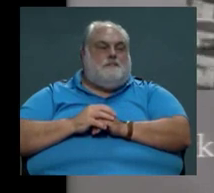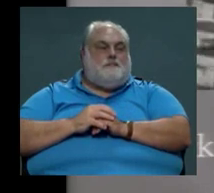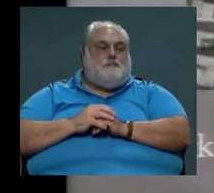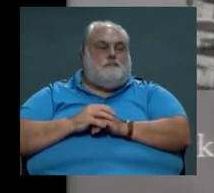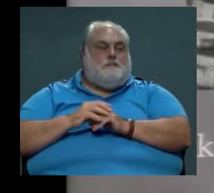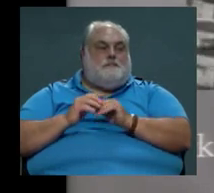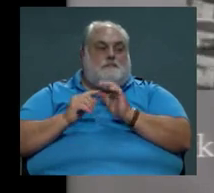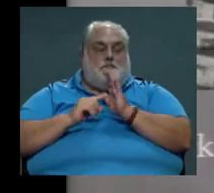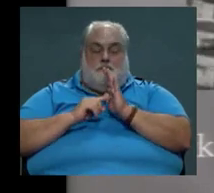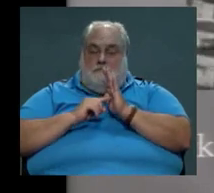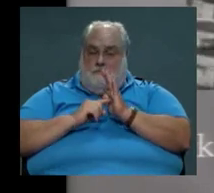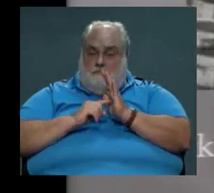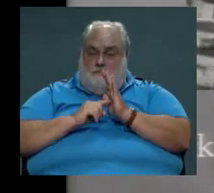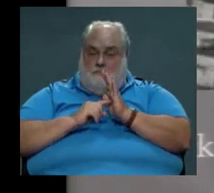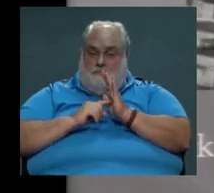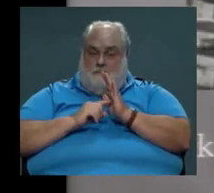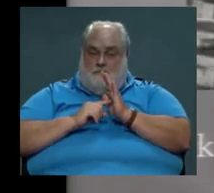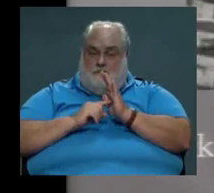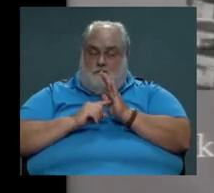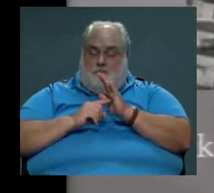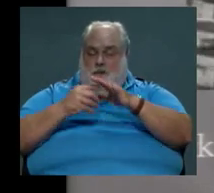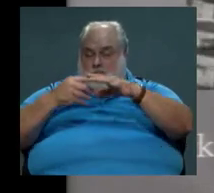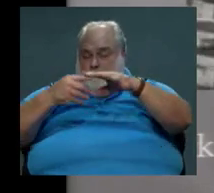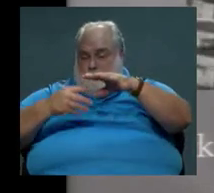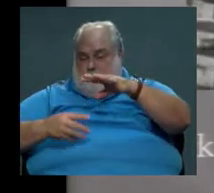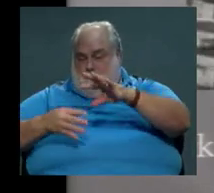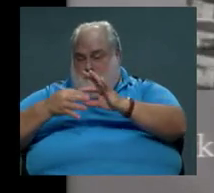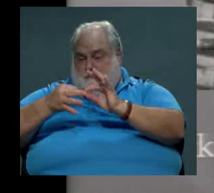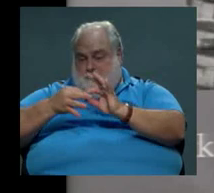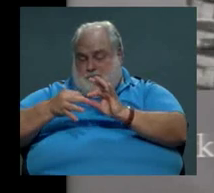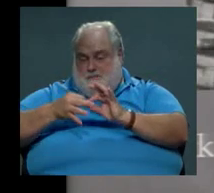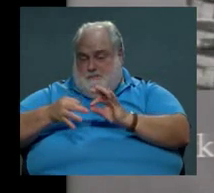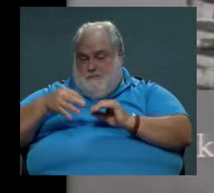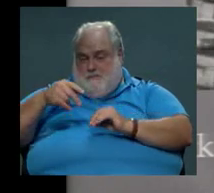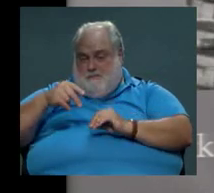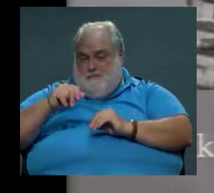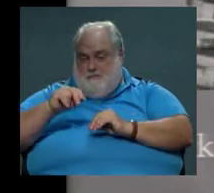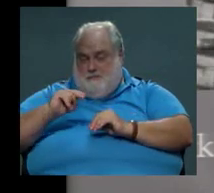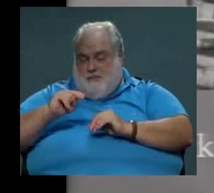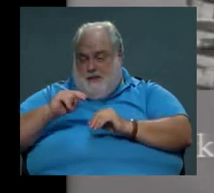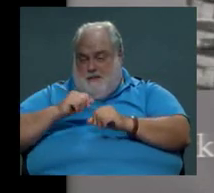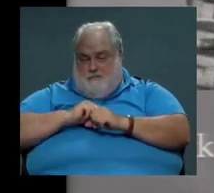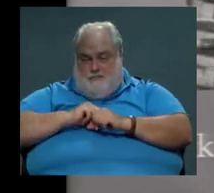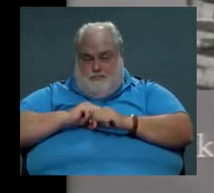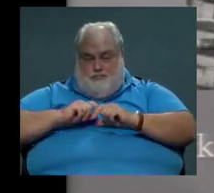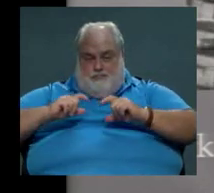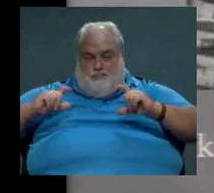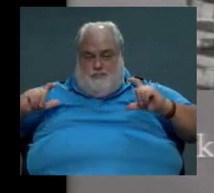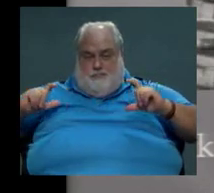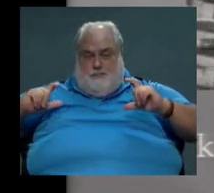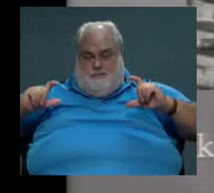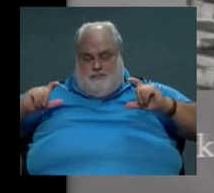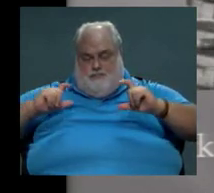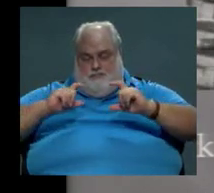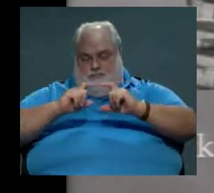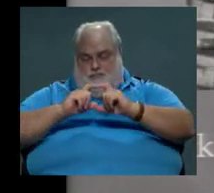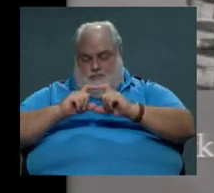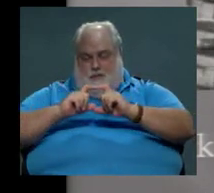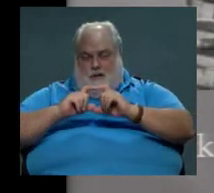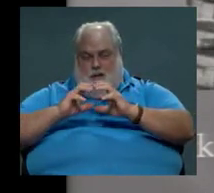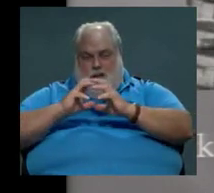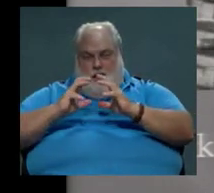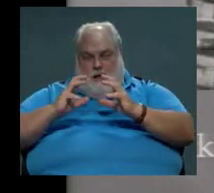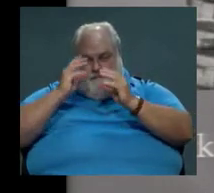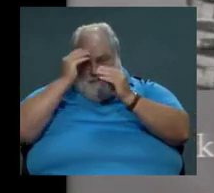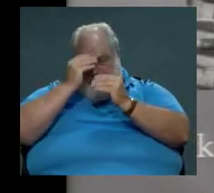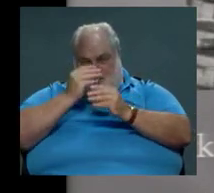showing you whether you can just take all of the legends out and just pan around. You can pan, you can zoom, et cetera. So there's a lot of information